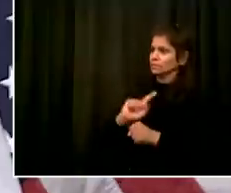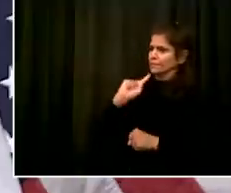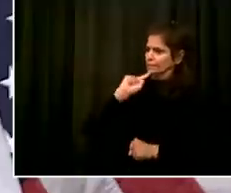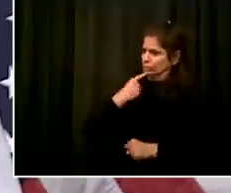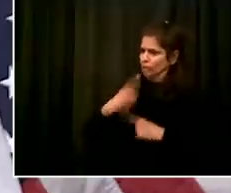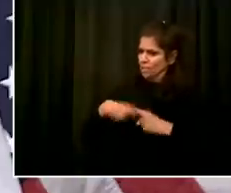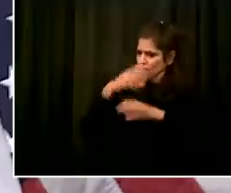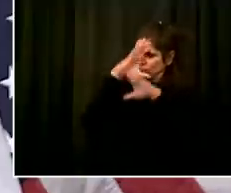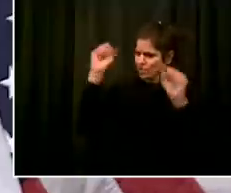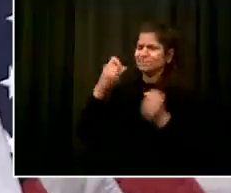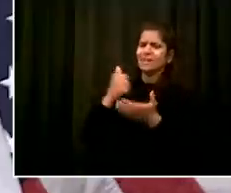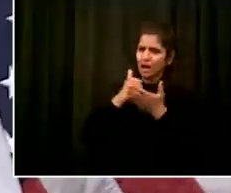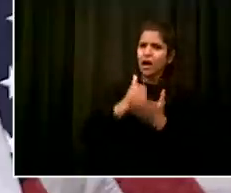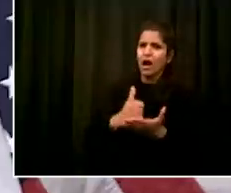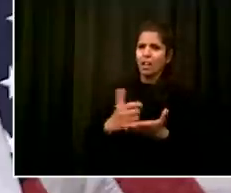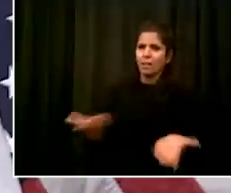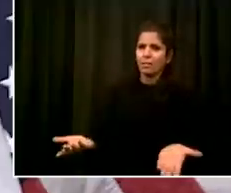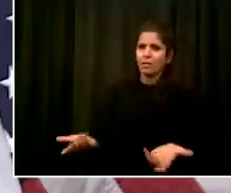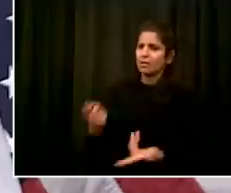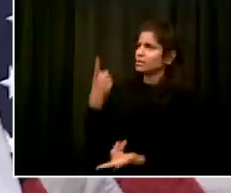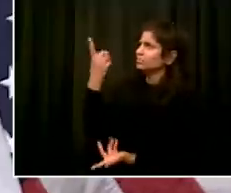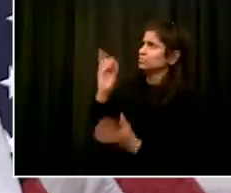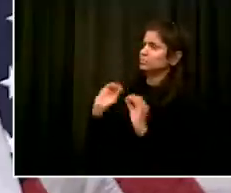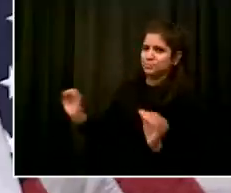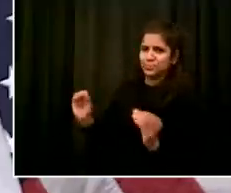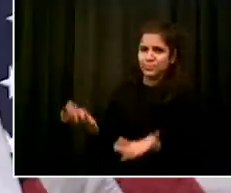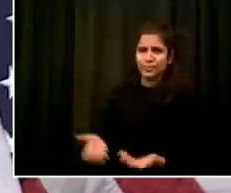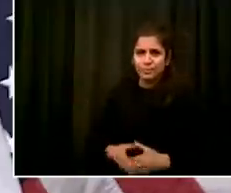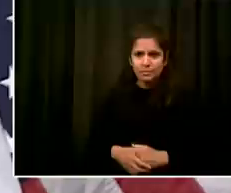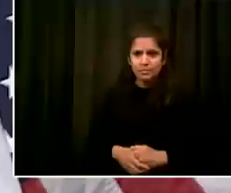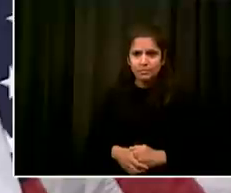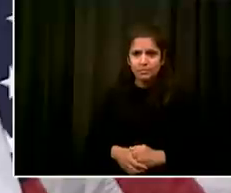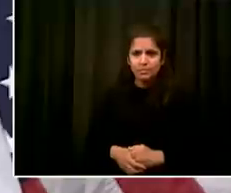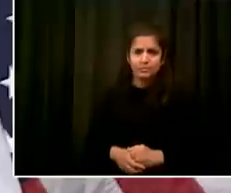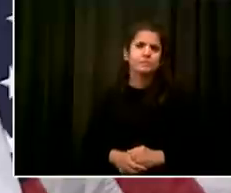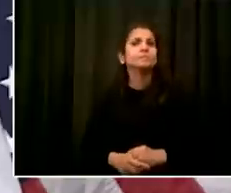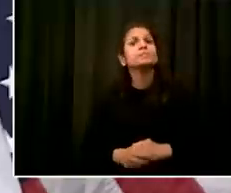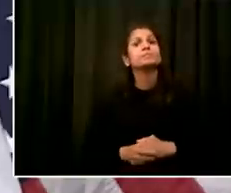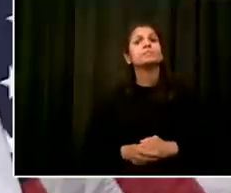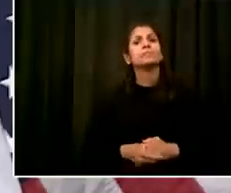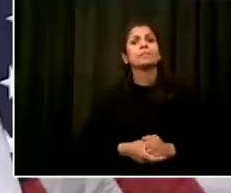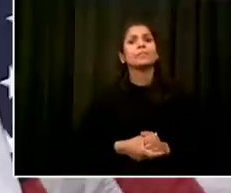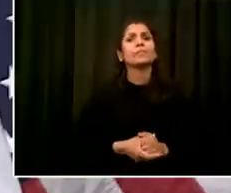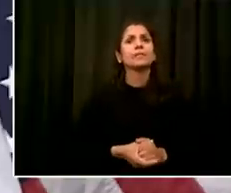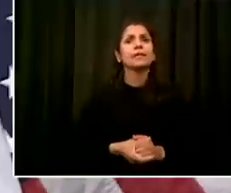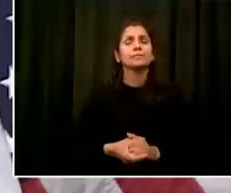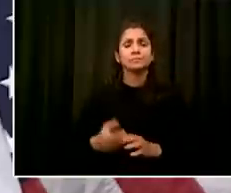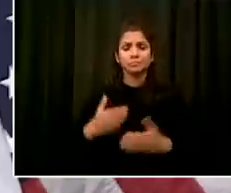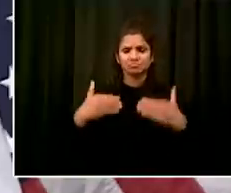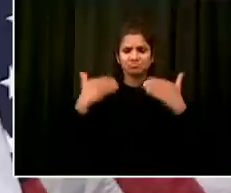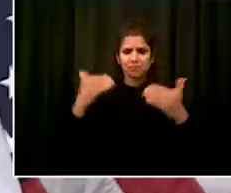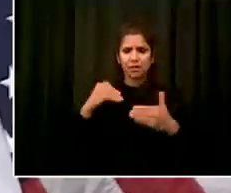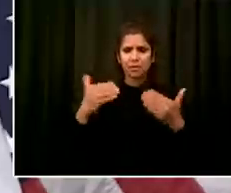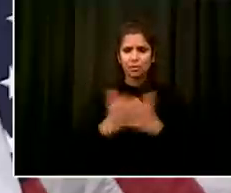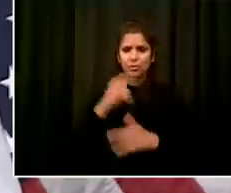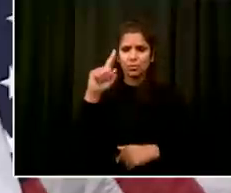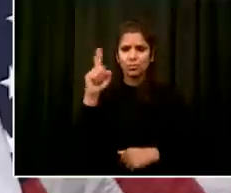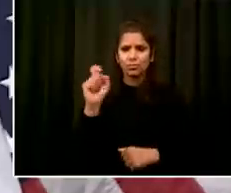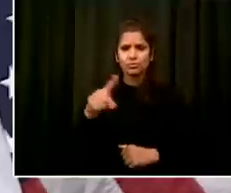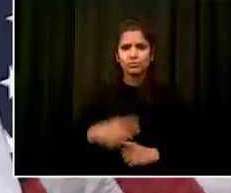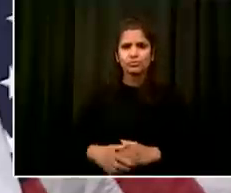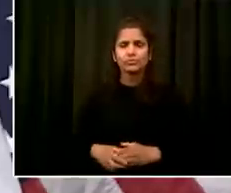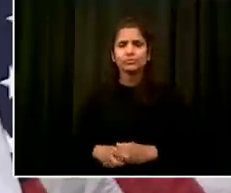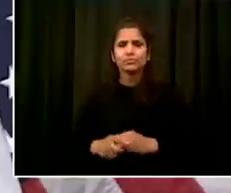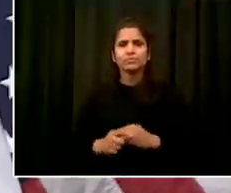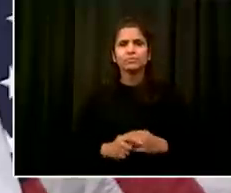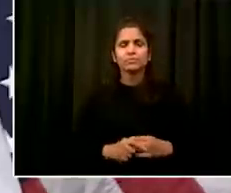Hello, everybody. I hope everybody's doing well. I have a question about some tweets that have come out from the